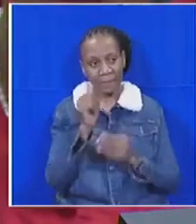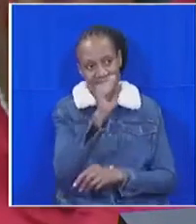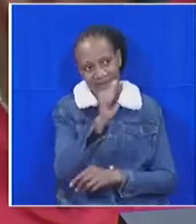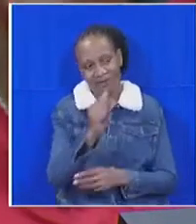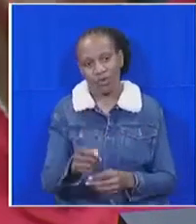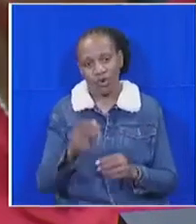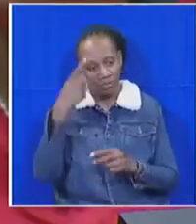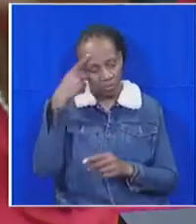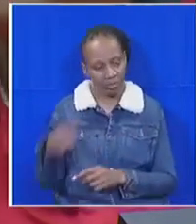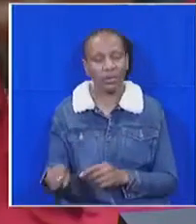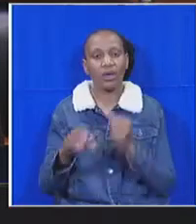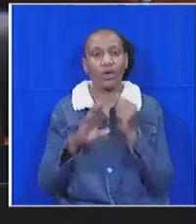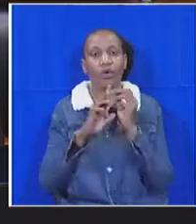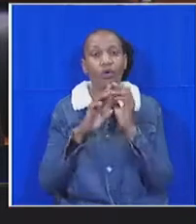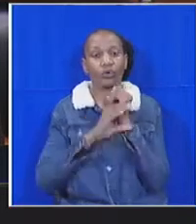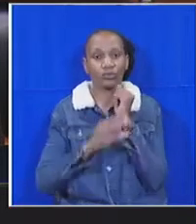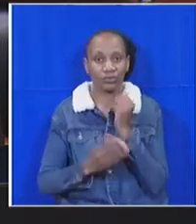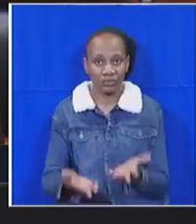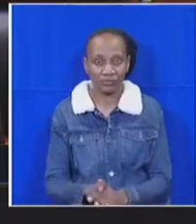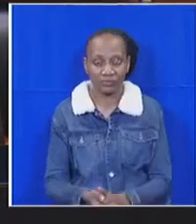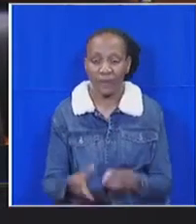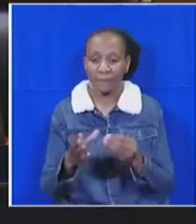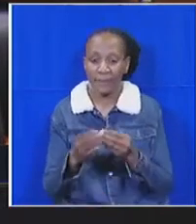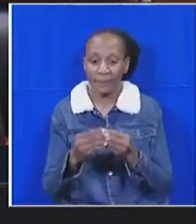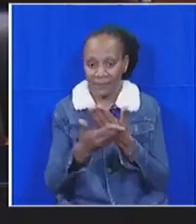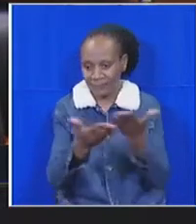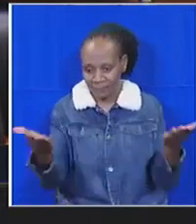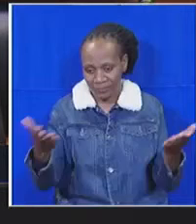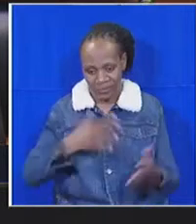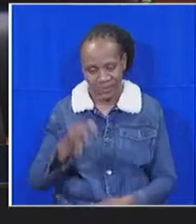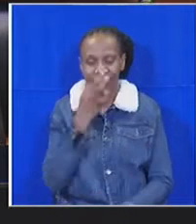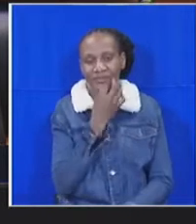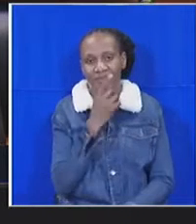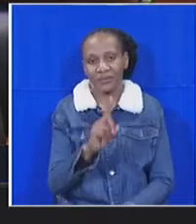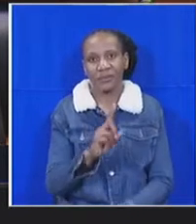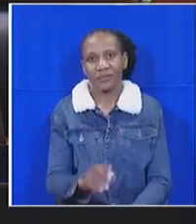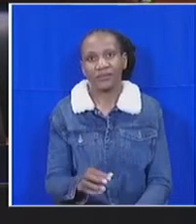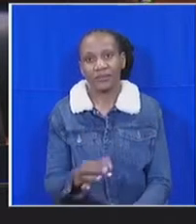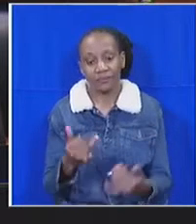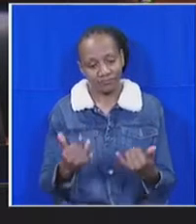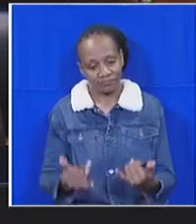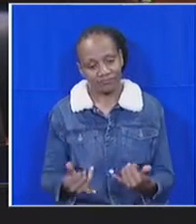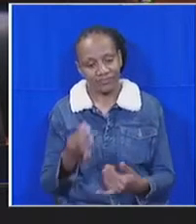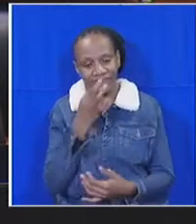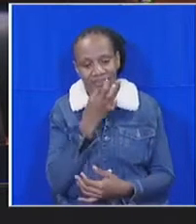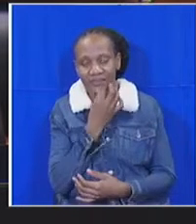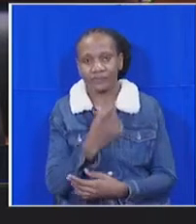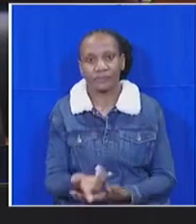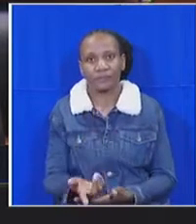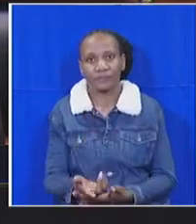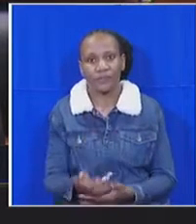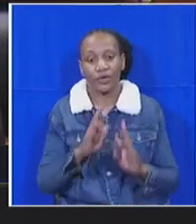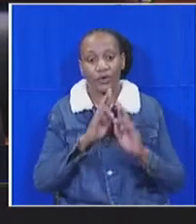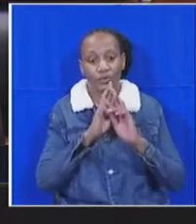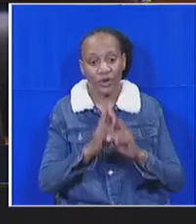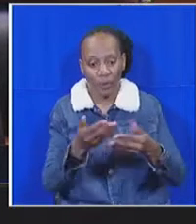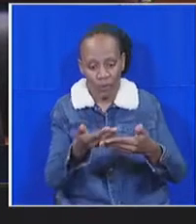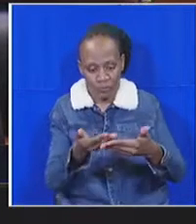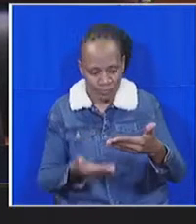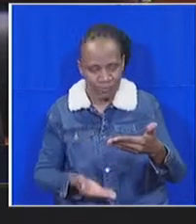South Africa. Can I say this, honorable members? Let us say, because we did not get a report on